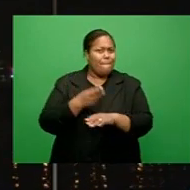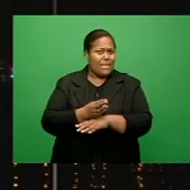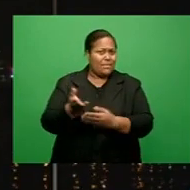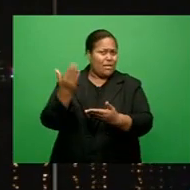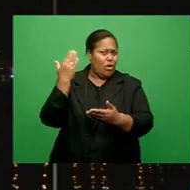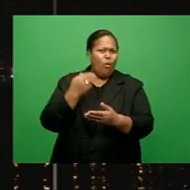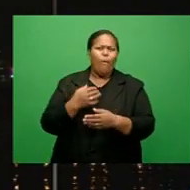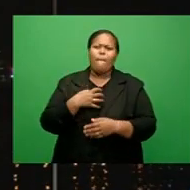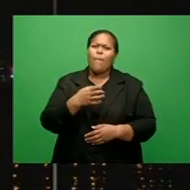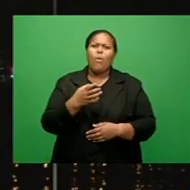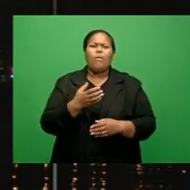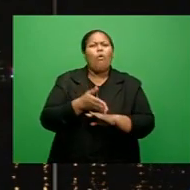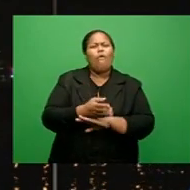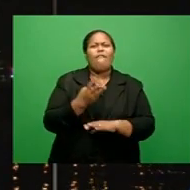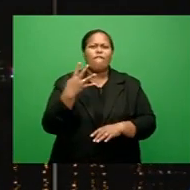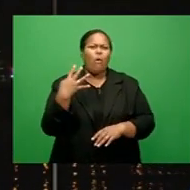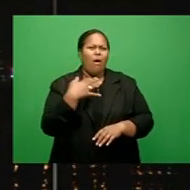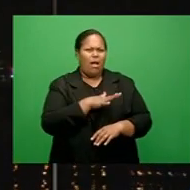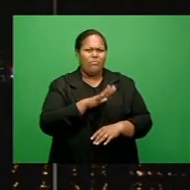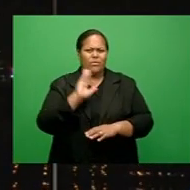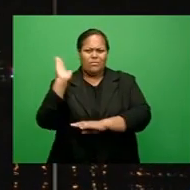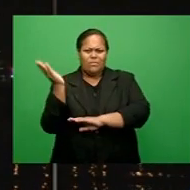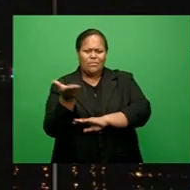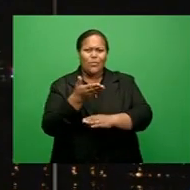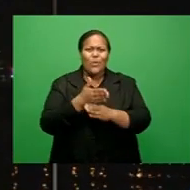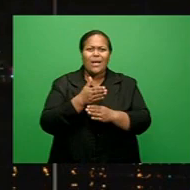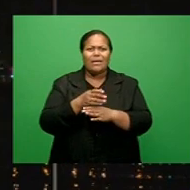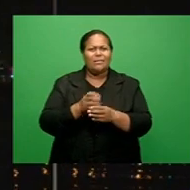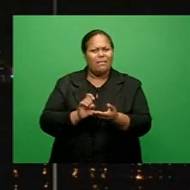400 cabin crew were terminated after the airline